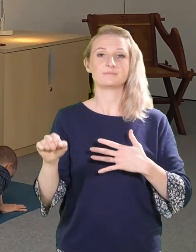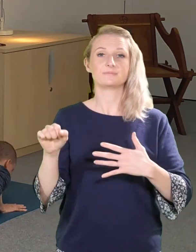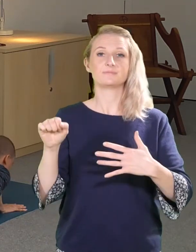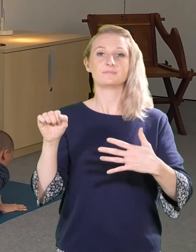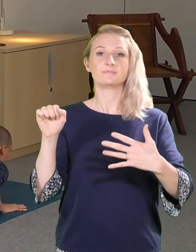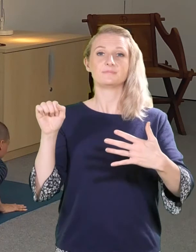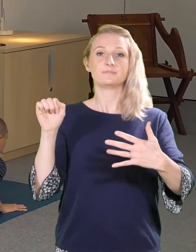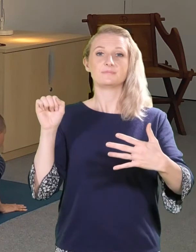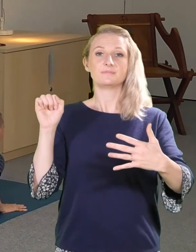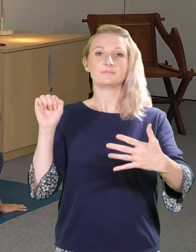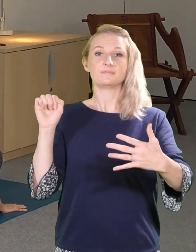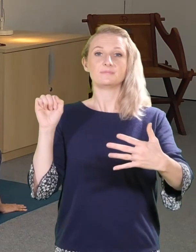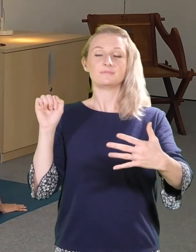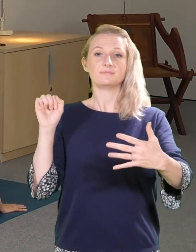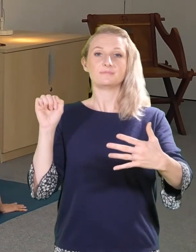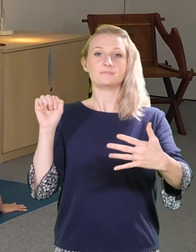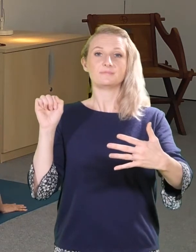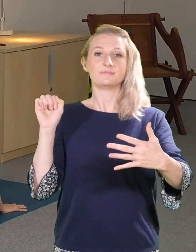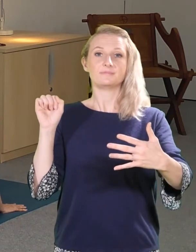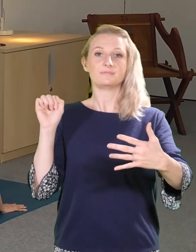Inhaling, lift.